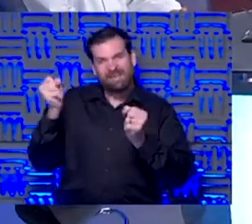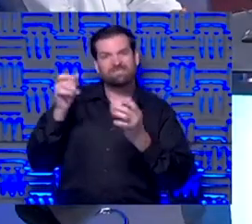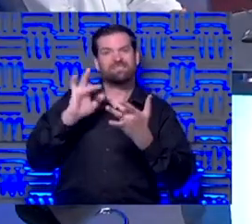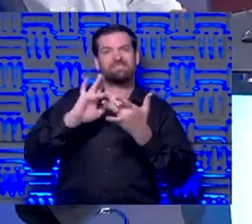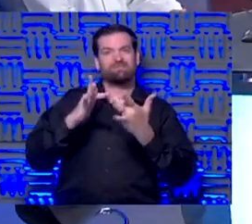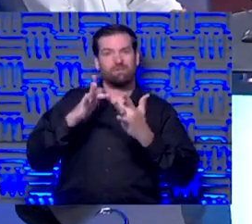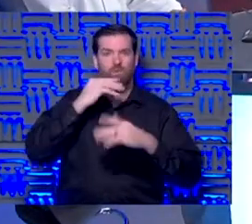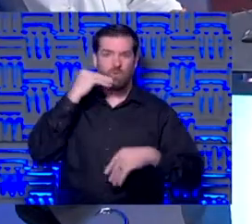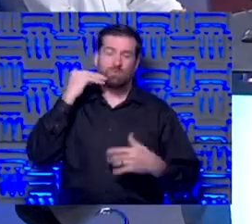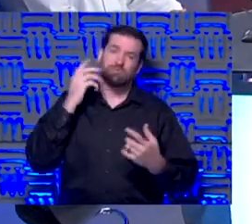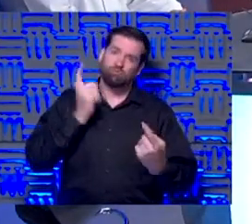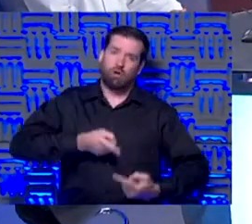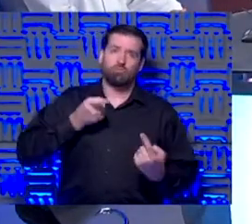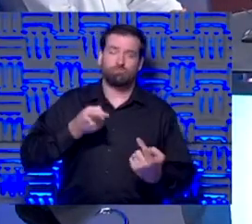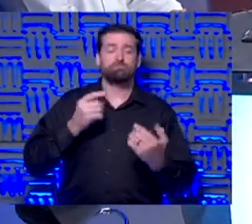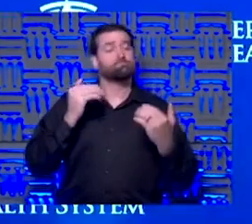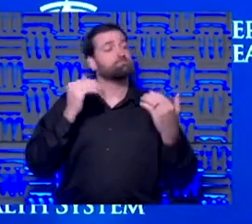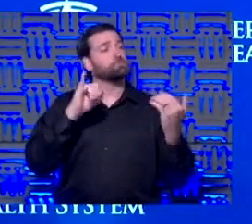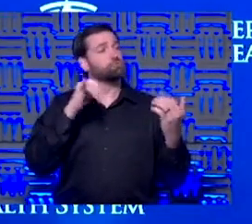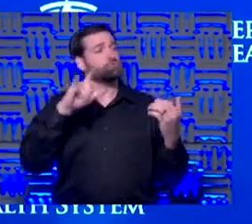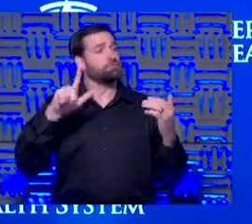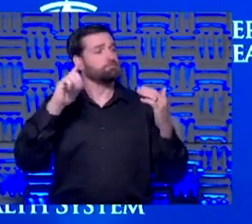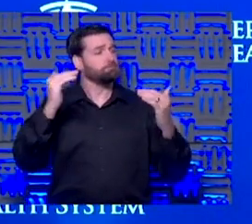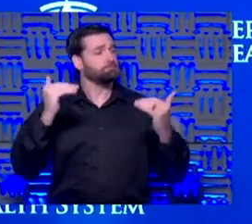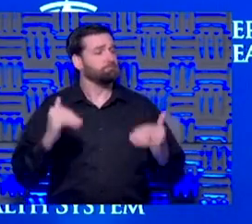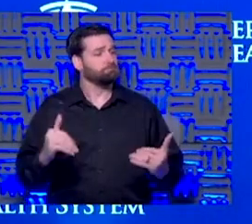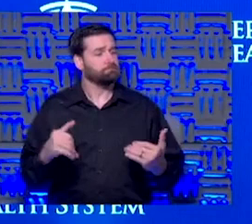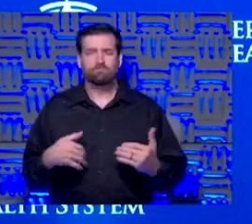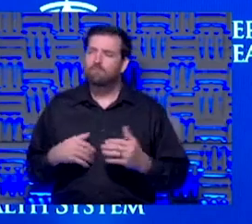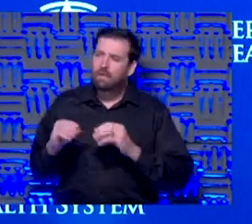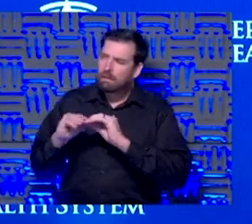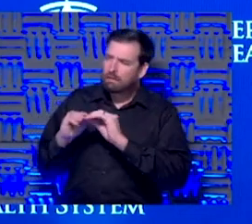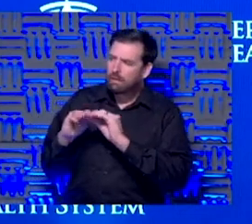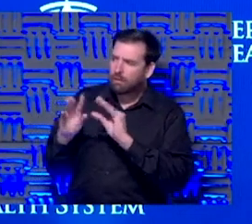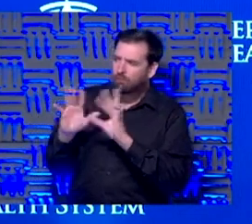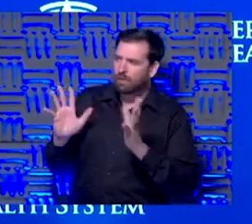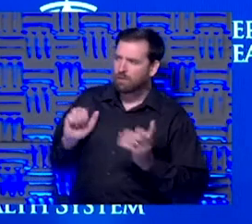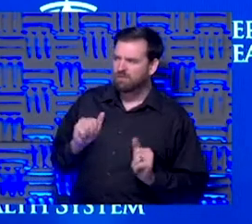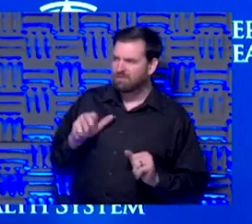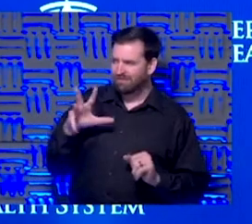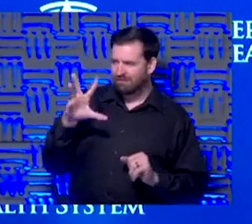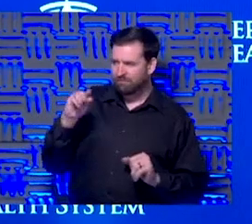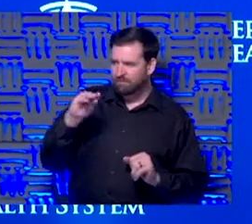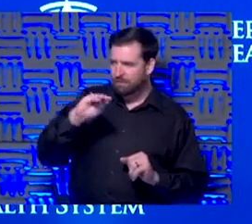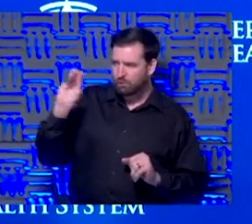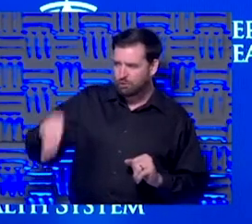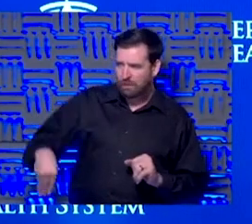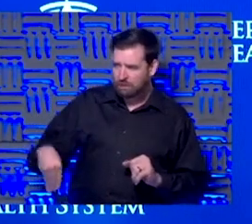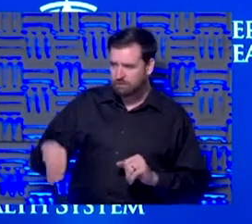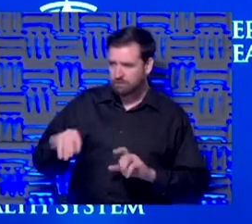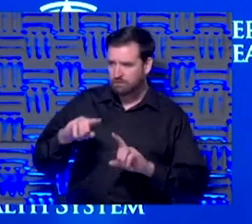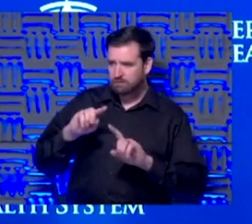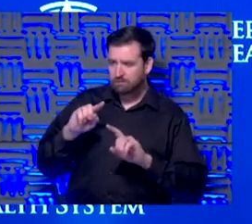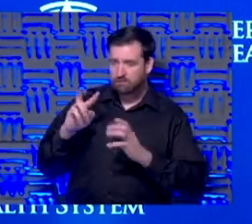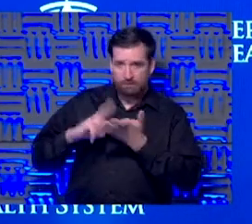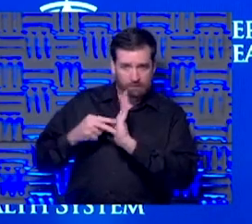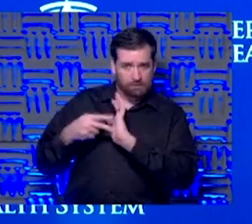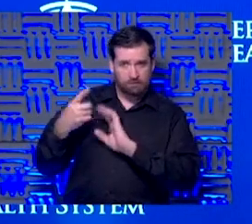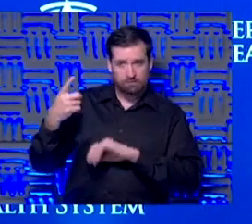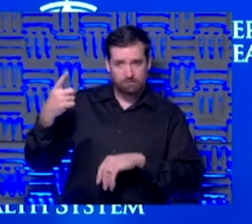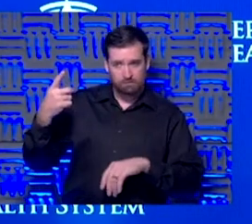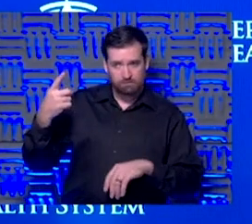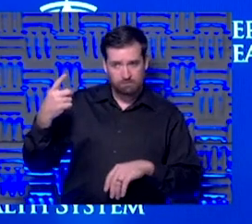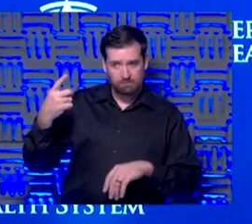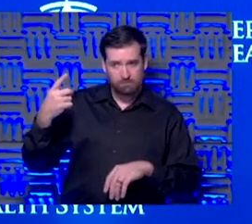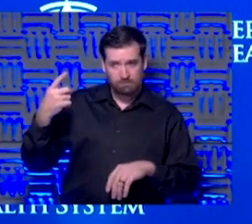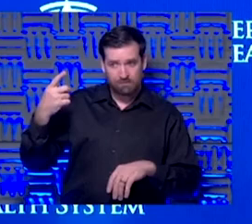got to be a big struggle. Jill, next question. They want you to clarify on half or 50% go to school. Is it half, you know,